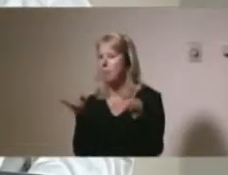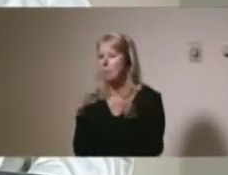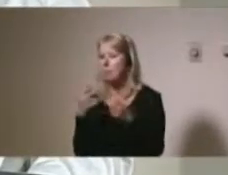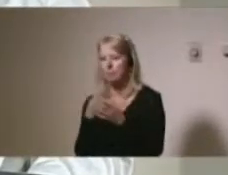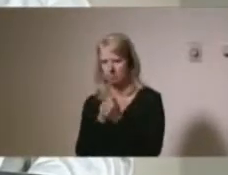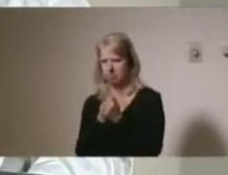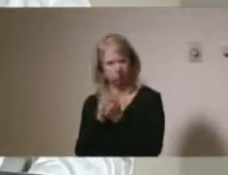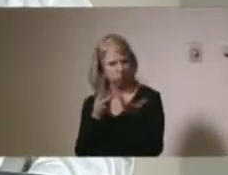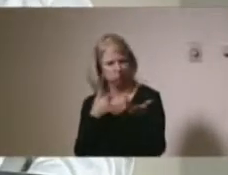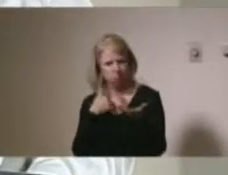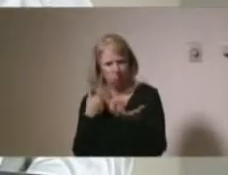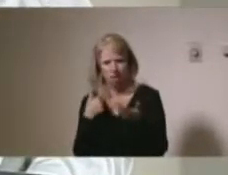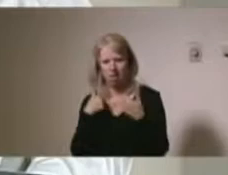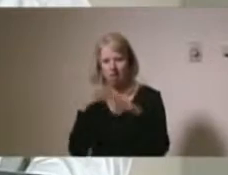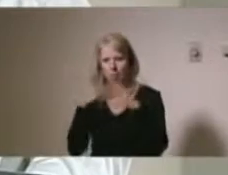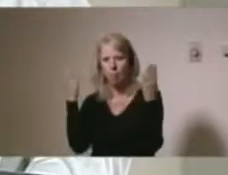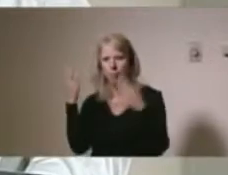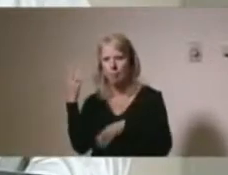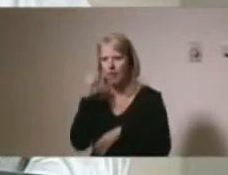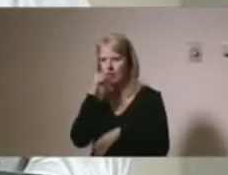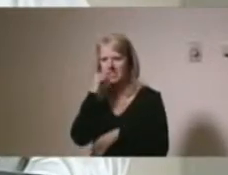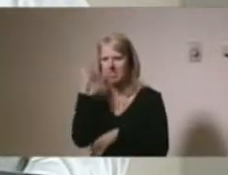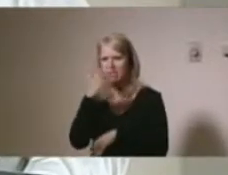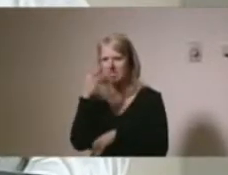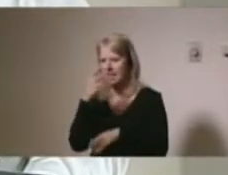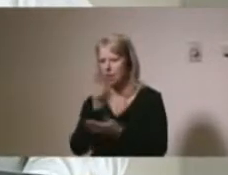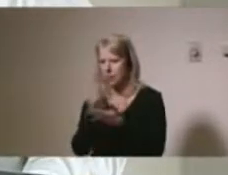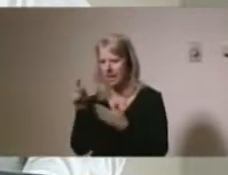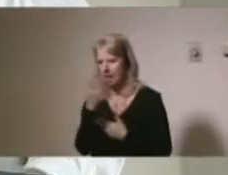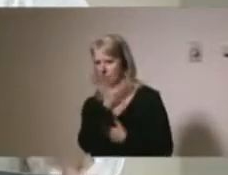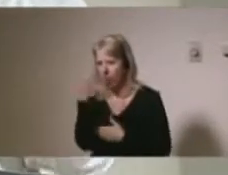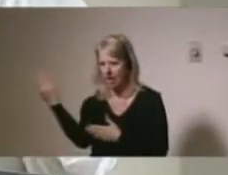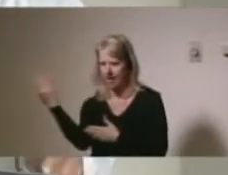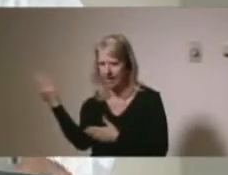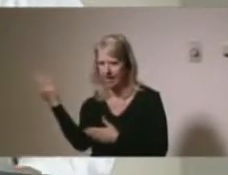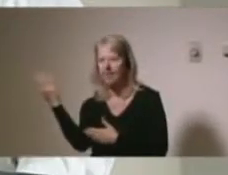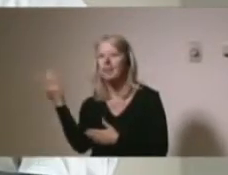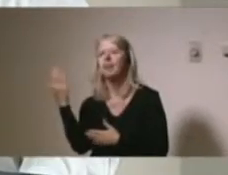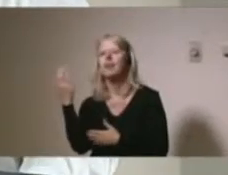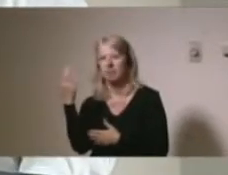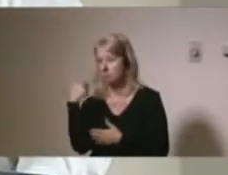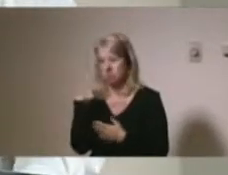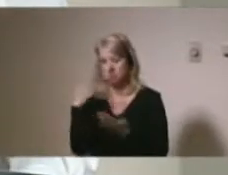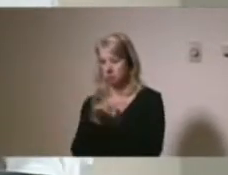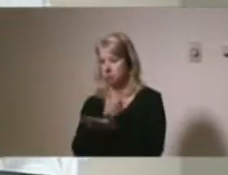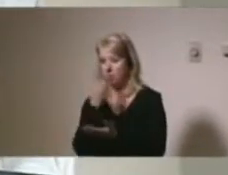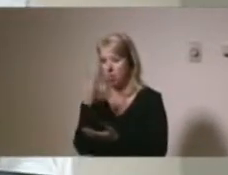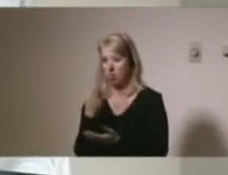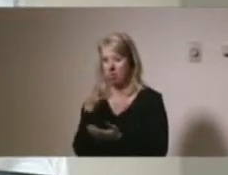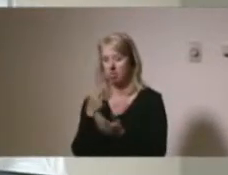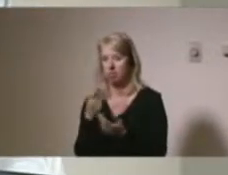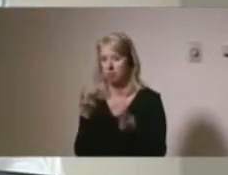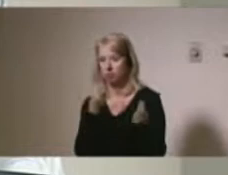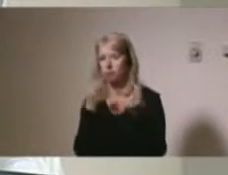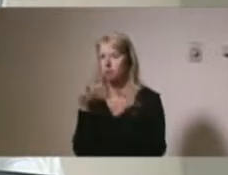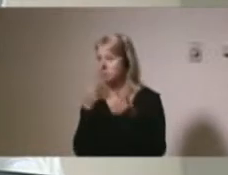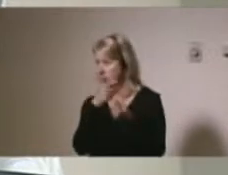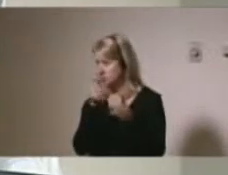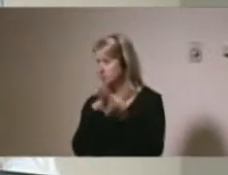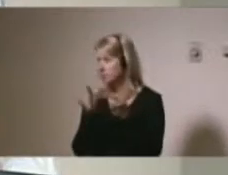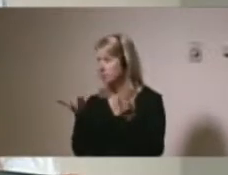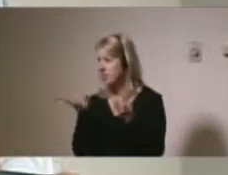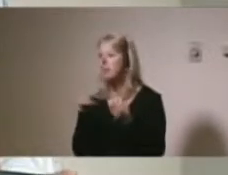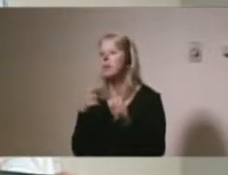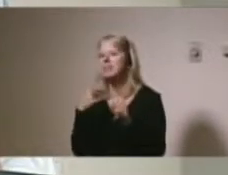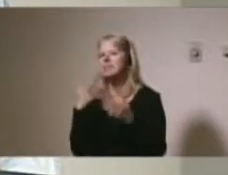what do you mean? She goes, well, I'm open 5 days a week in the morning, and I do them both. So she does them both at the same time. So I